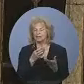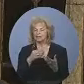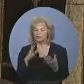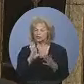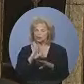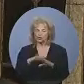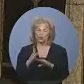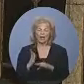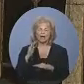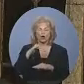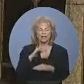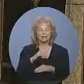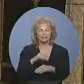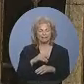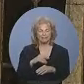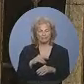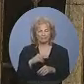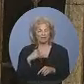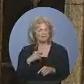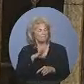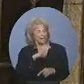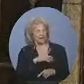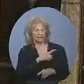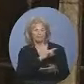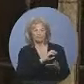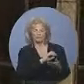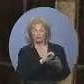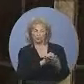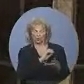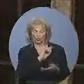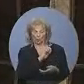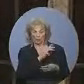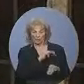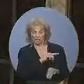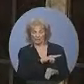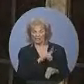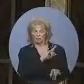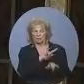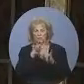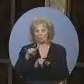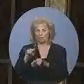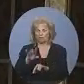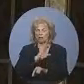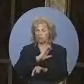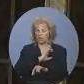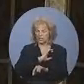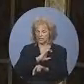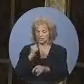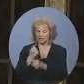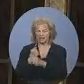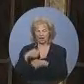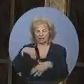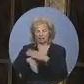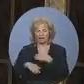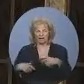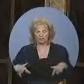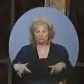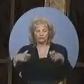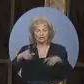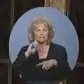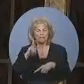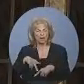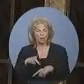Minister's Parliamentary Secretary thumbed his nose at the police and made a major flagrant breach. Now, the government seems to think rules are for other people.